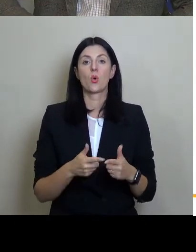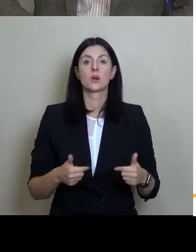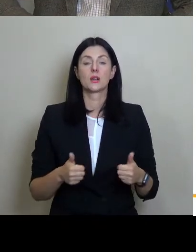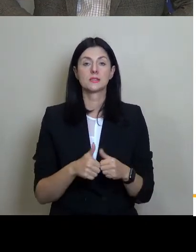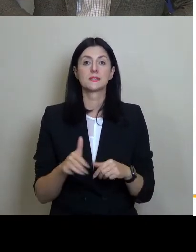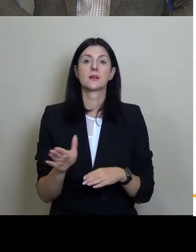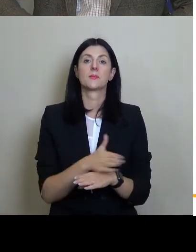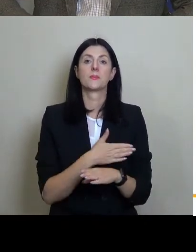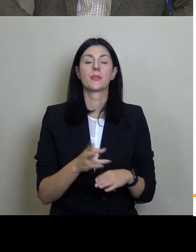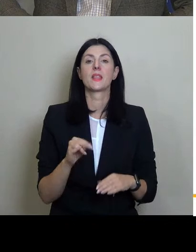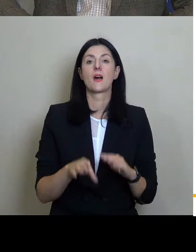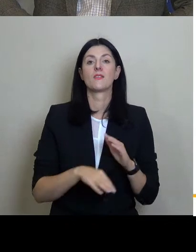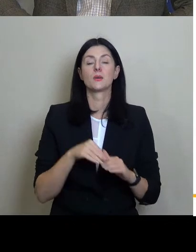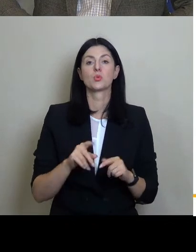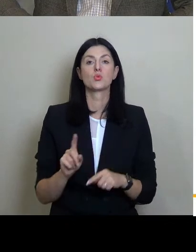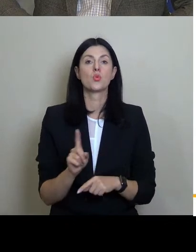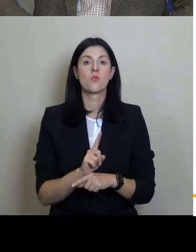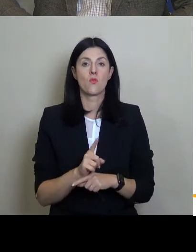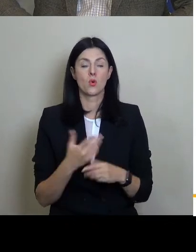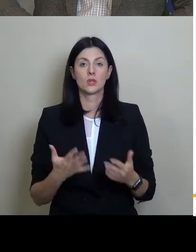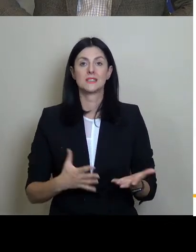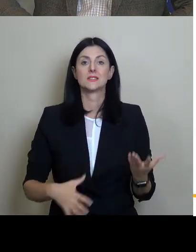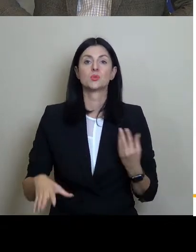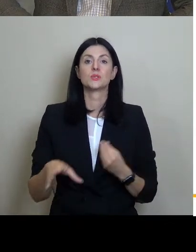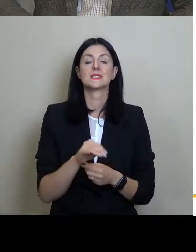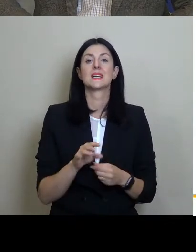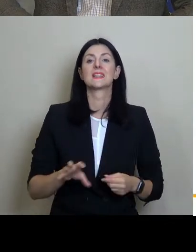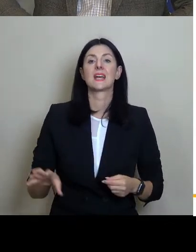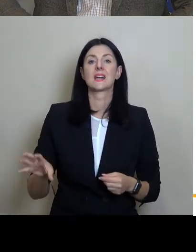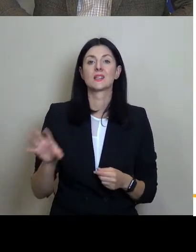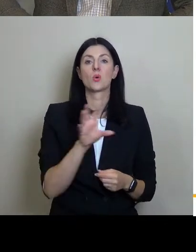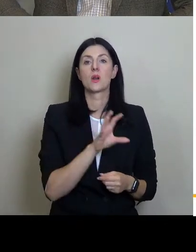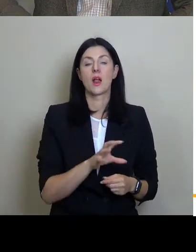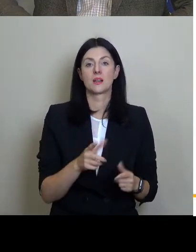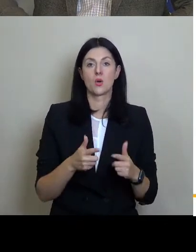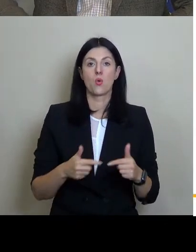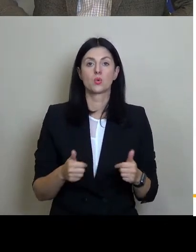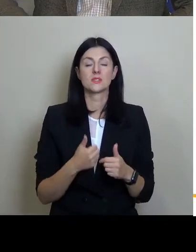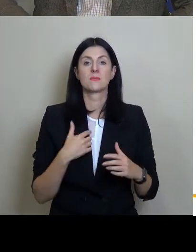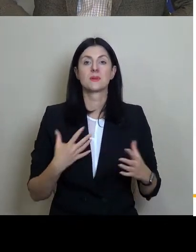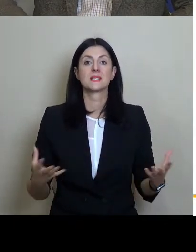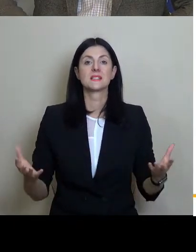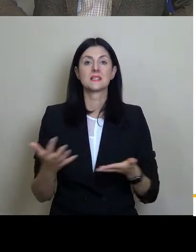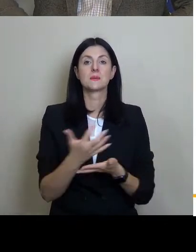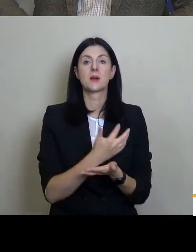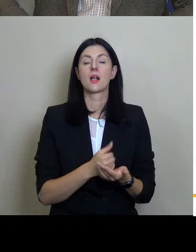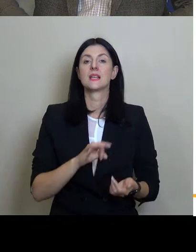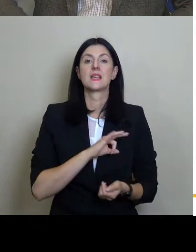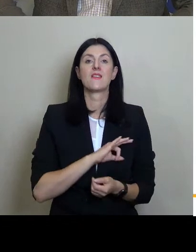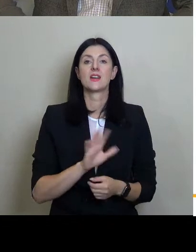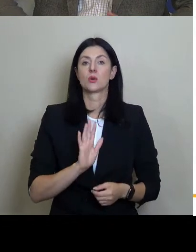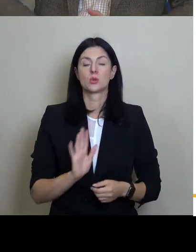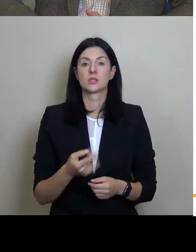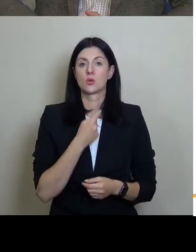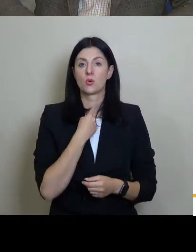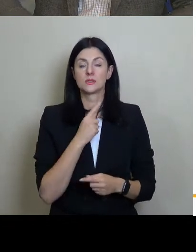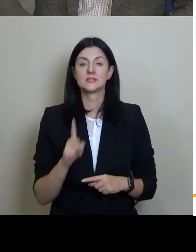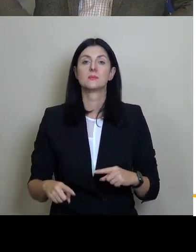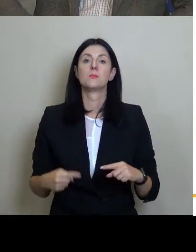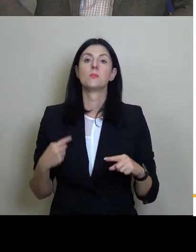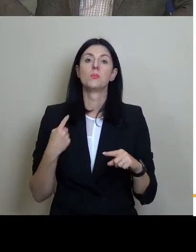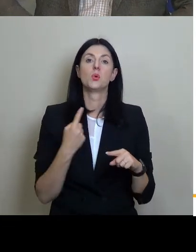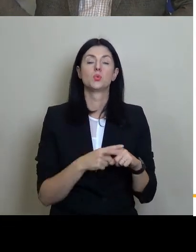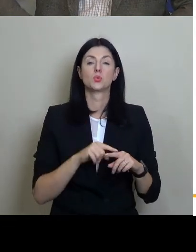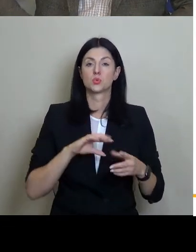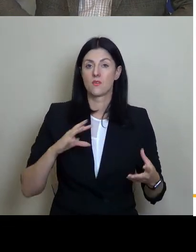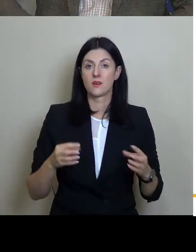to support a party are divided by electoral quota. From all territorial constituencies we collected unused